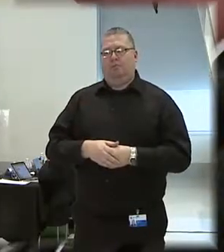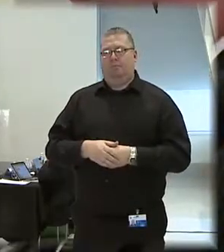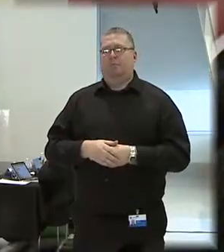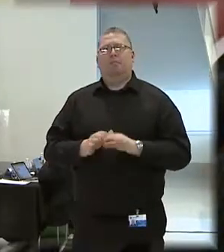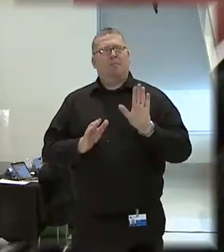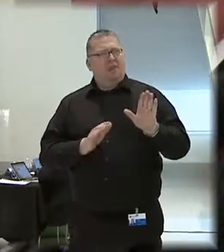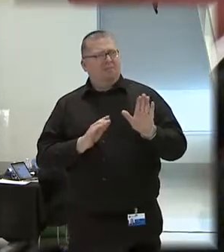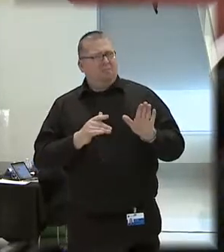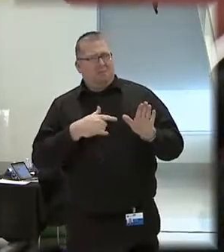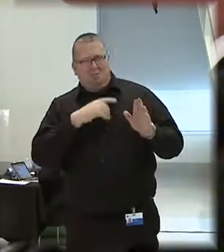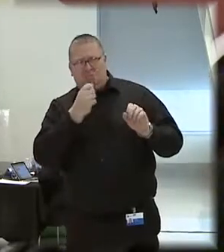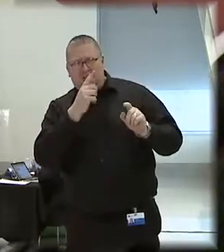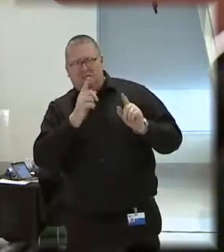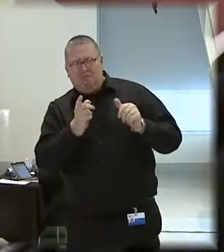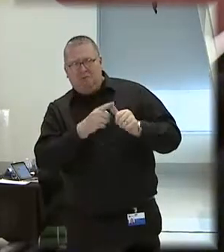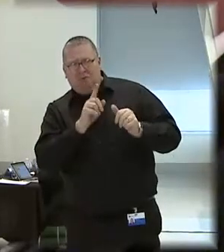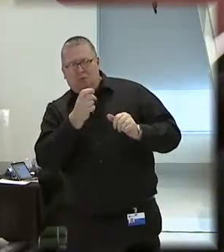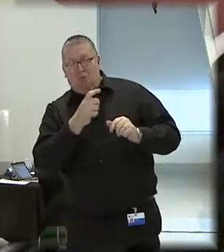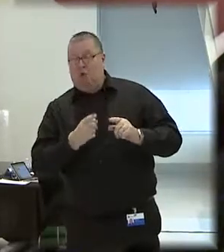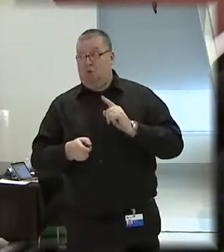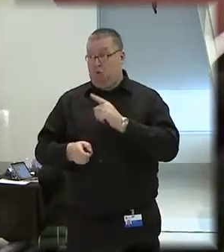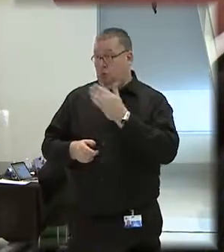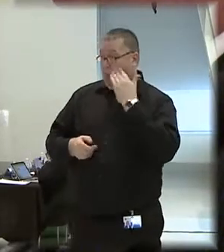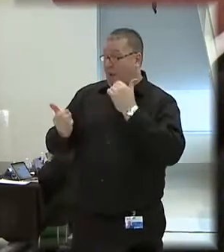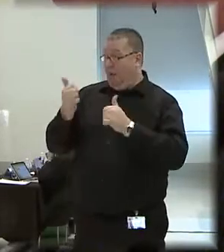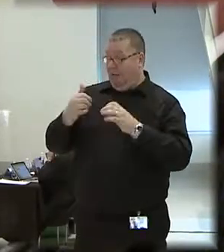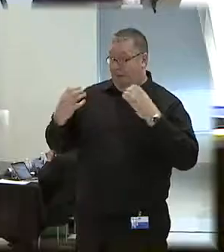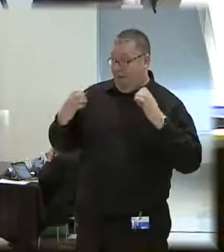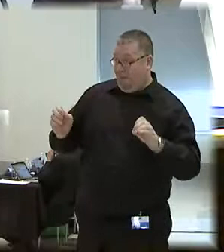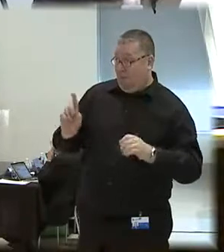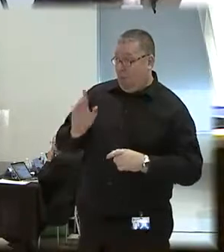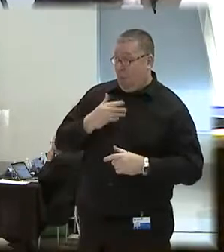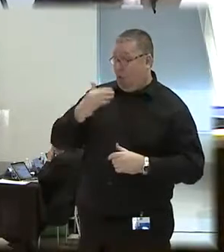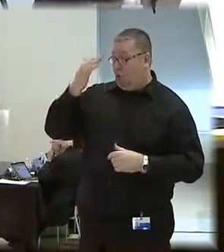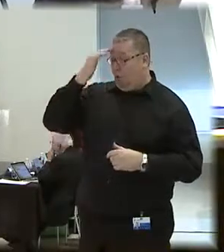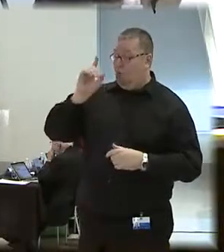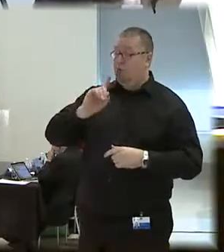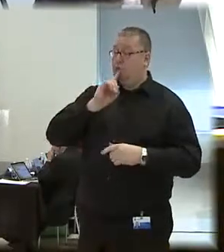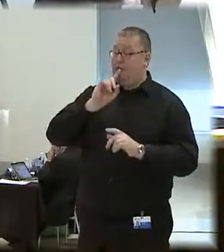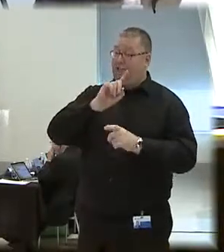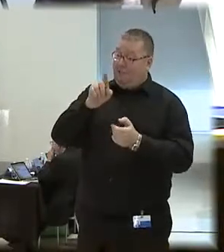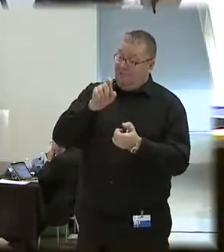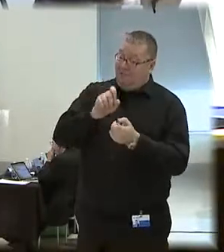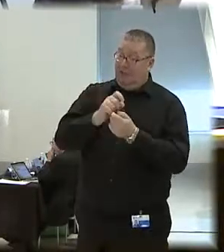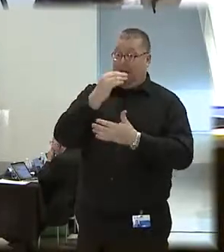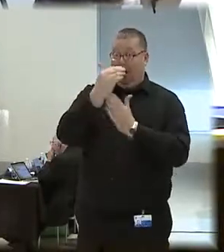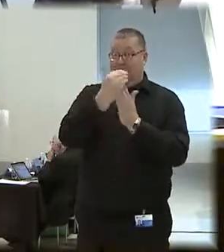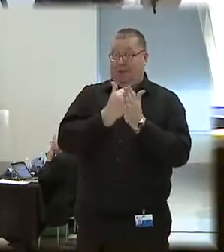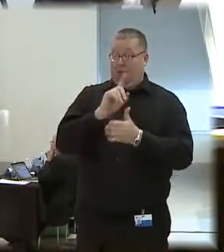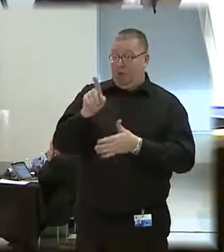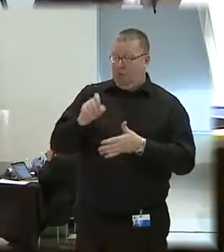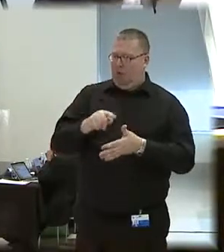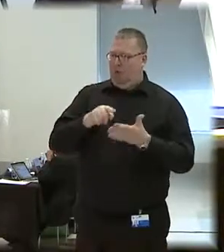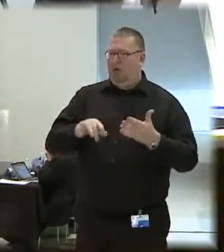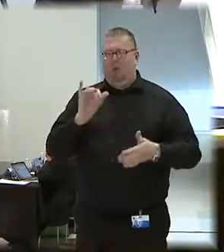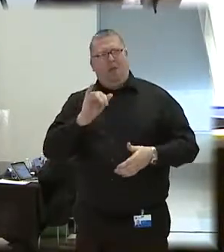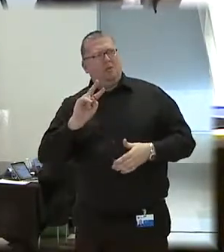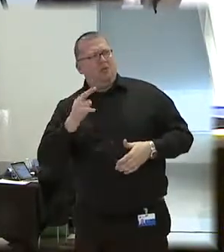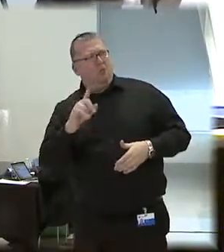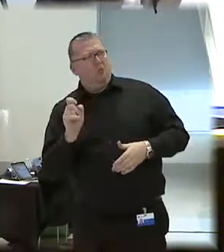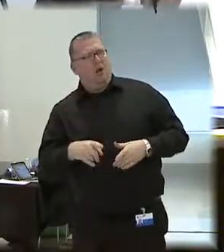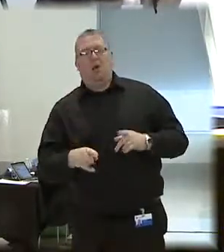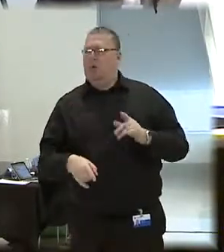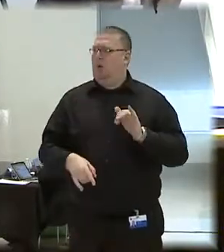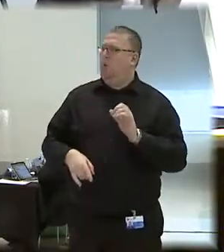first question. Are you aware of any efforts where there's a prescribed set of questions? That was the second question.